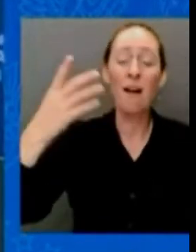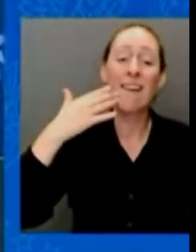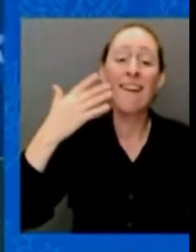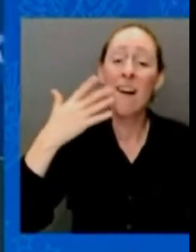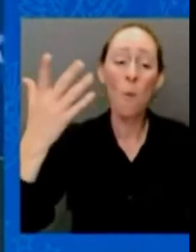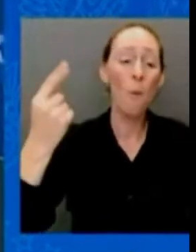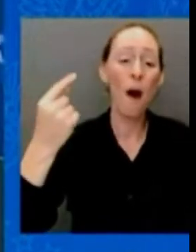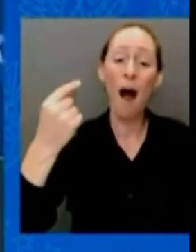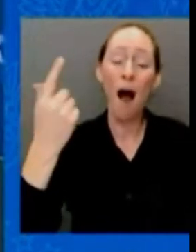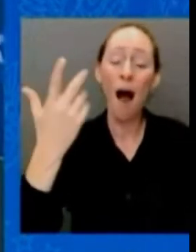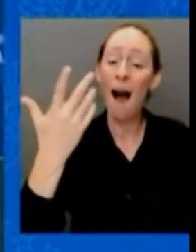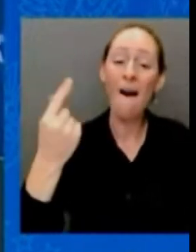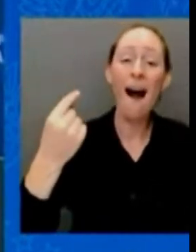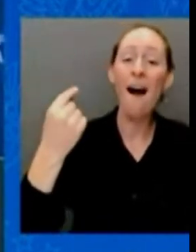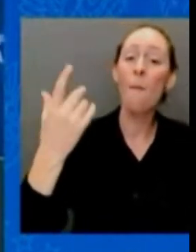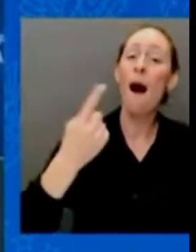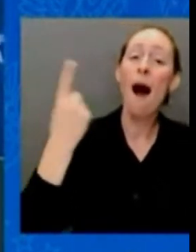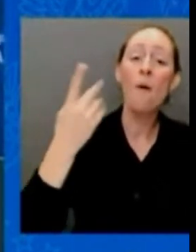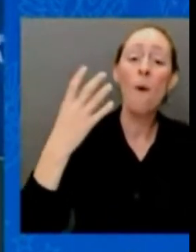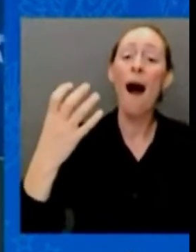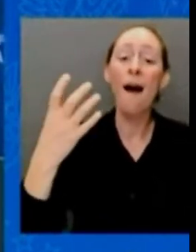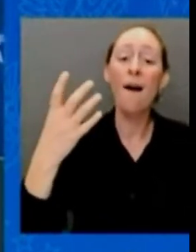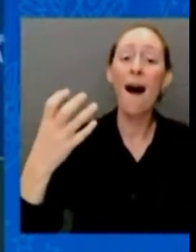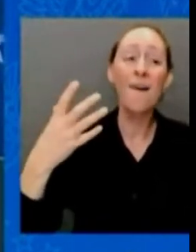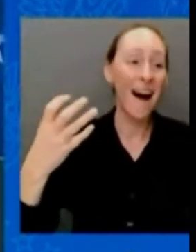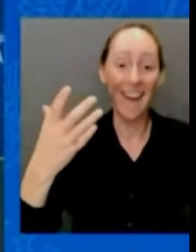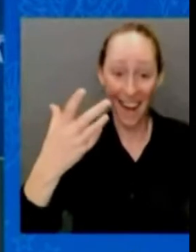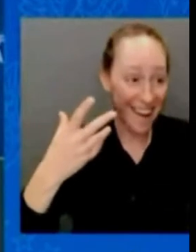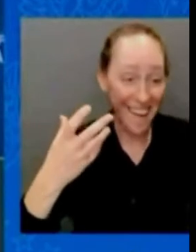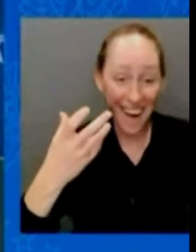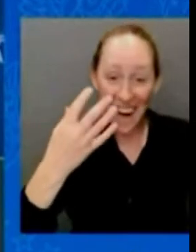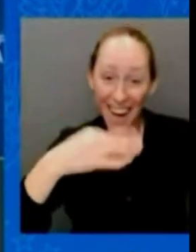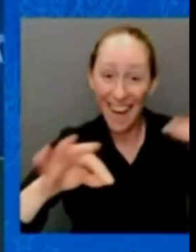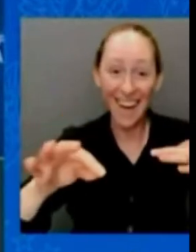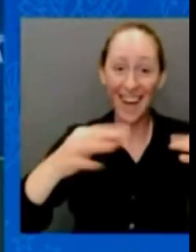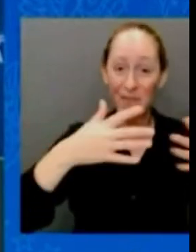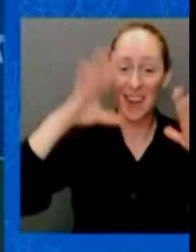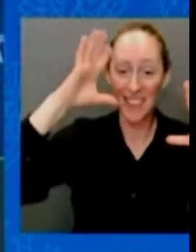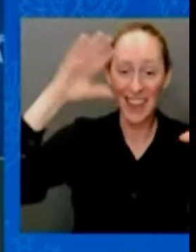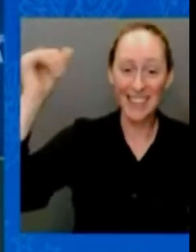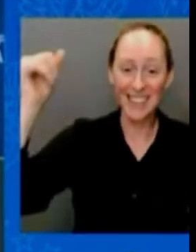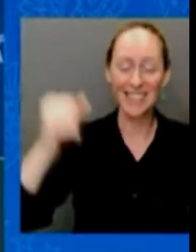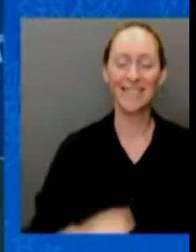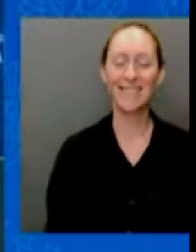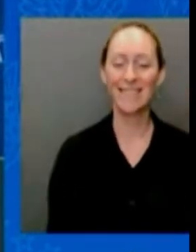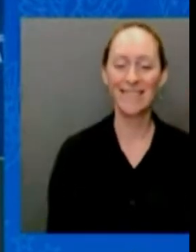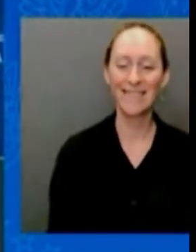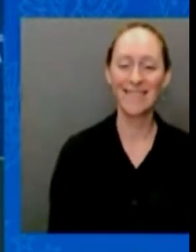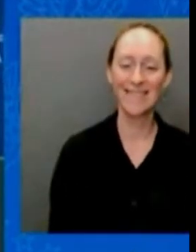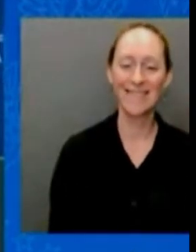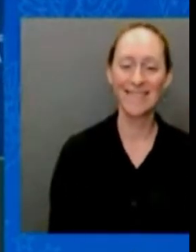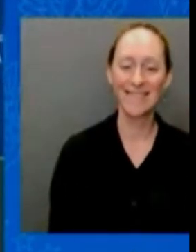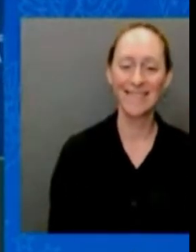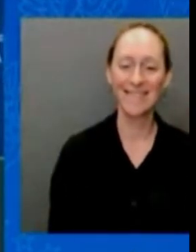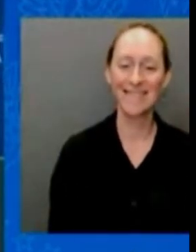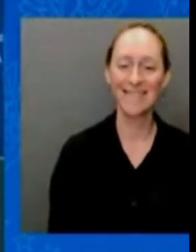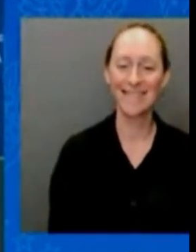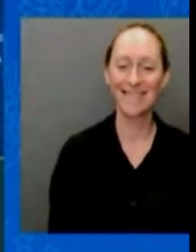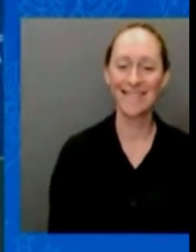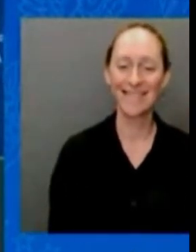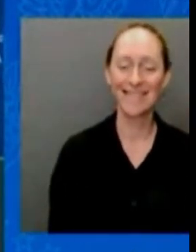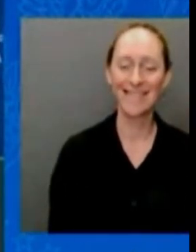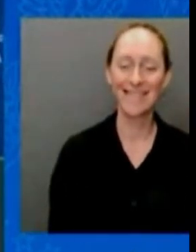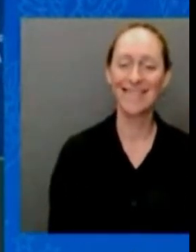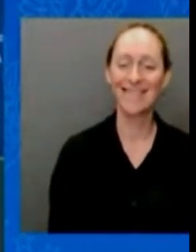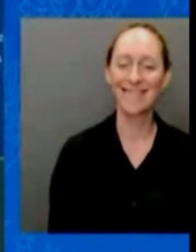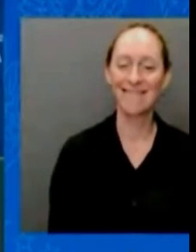single solitary one. Not a single one. And I talk to these folks all